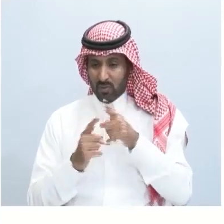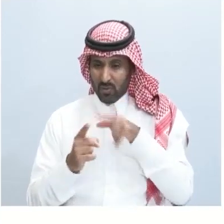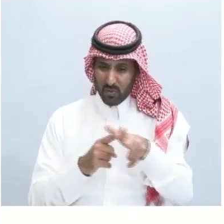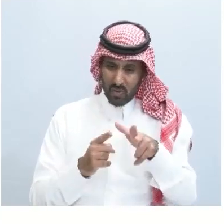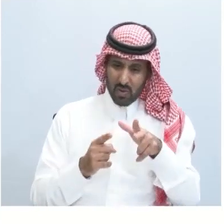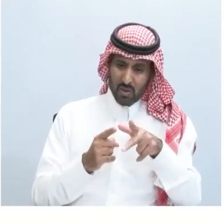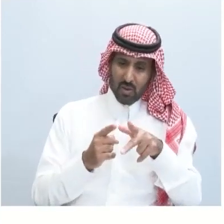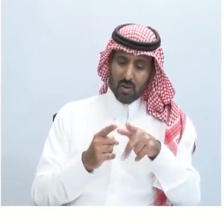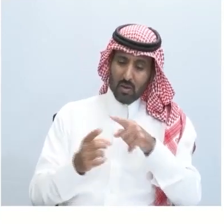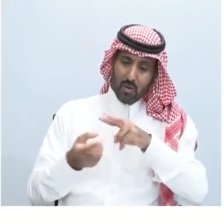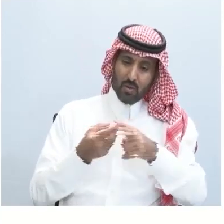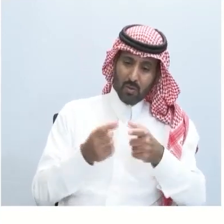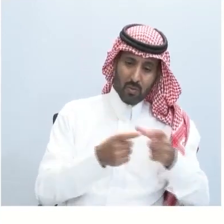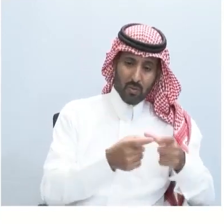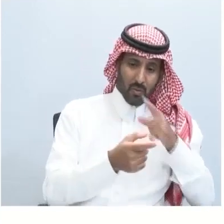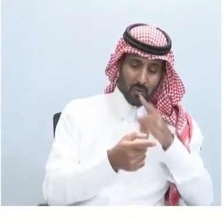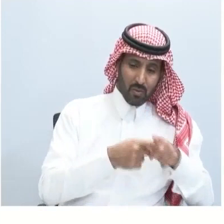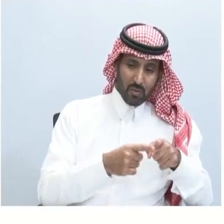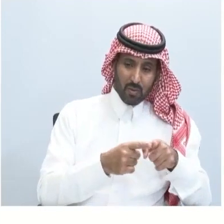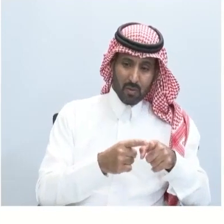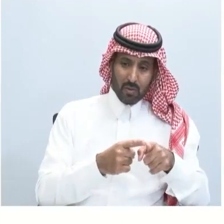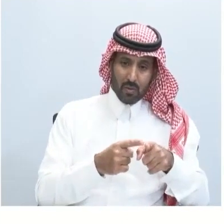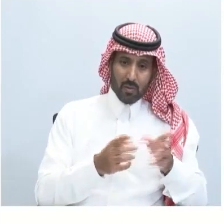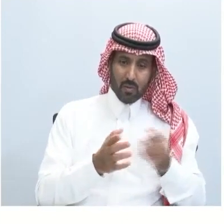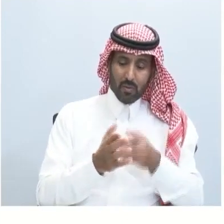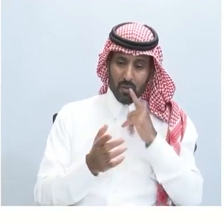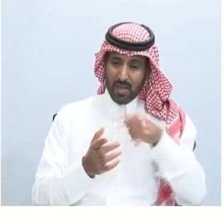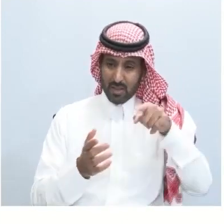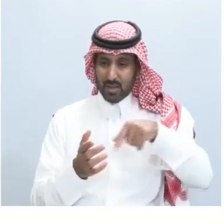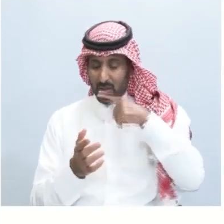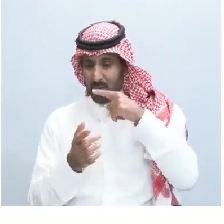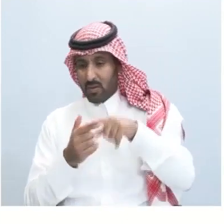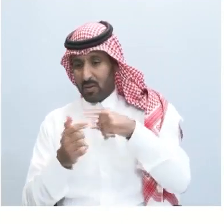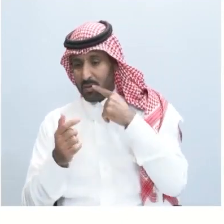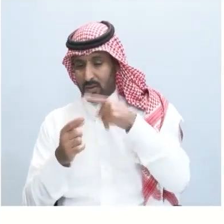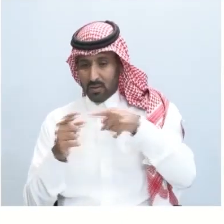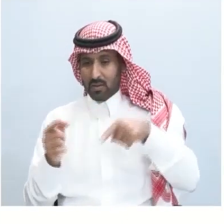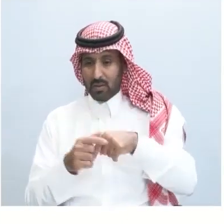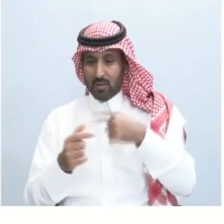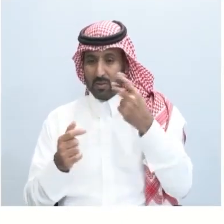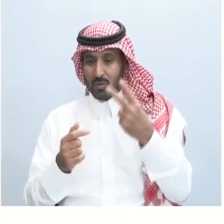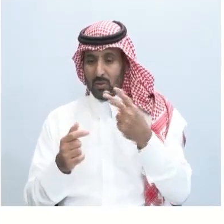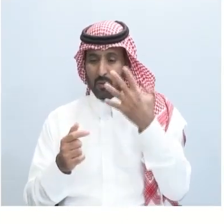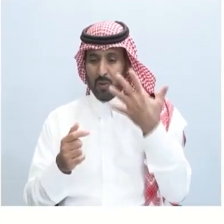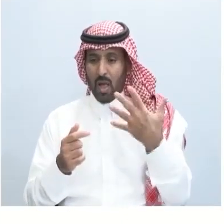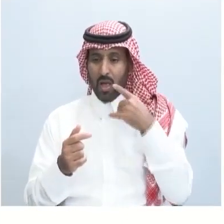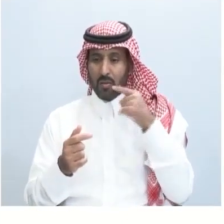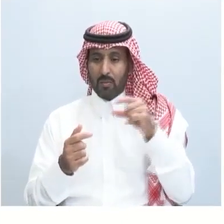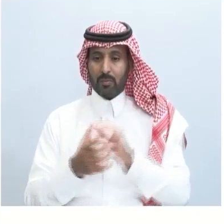player interferes with a goaltender's defense, he is given a penalty and sent to the penalty box for 2 to 5 minutes.